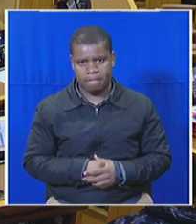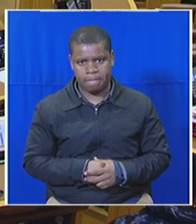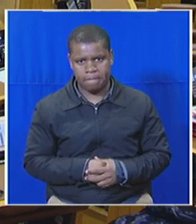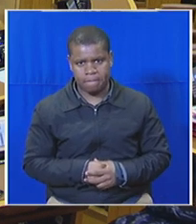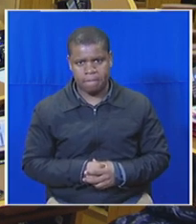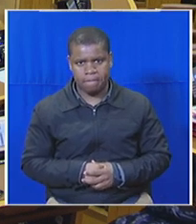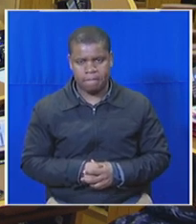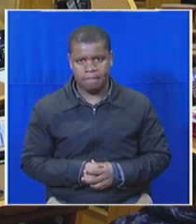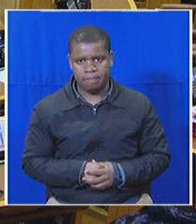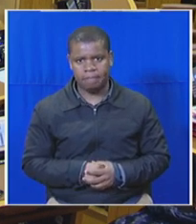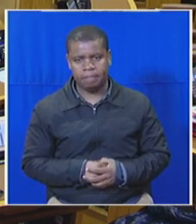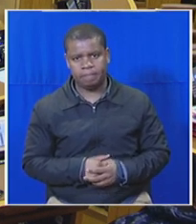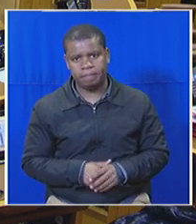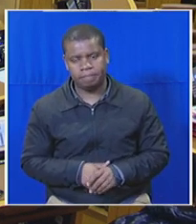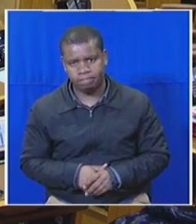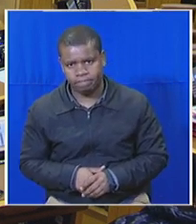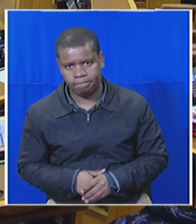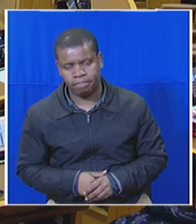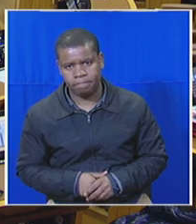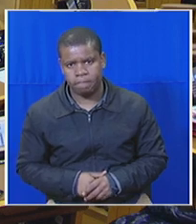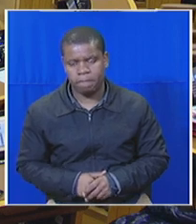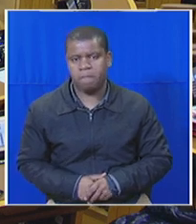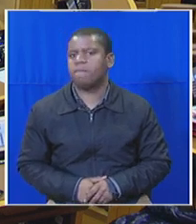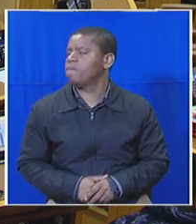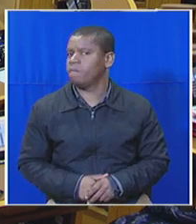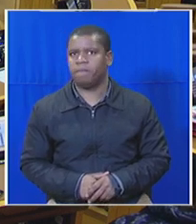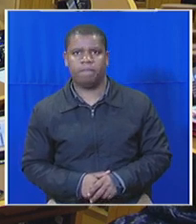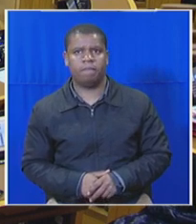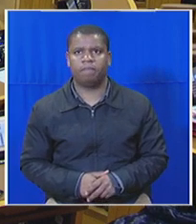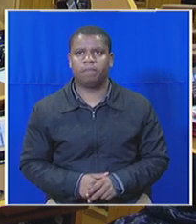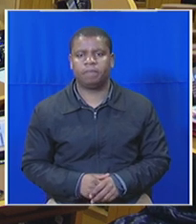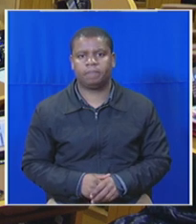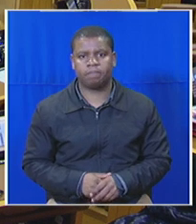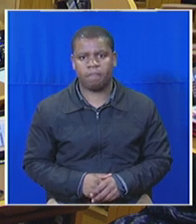Order, Honourable Member. Order, Honourable Members.